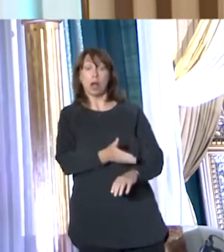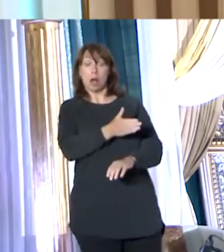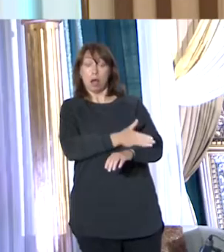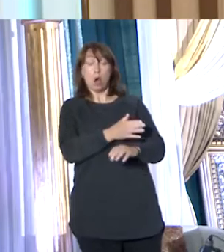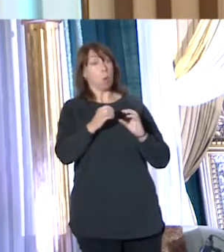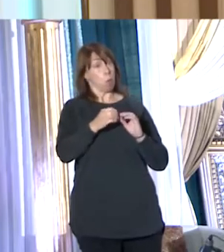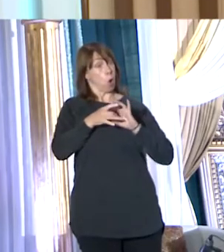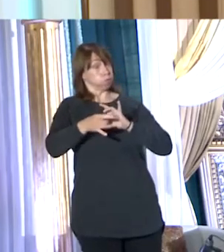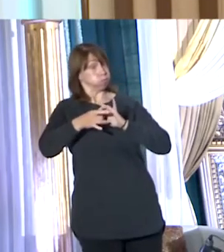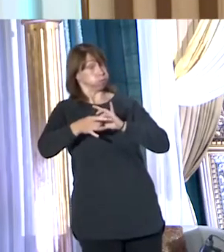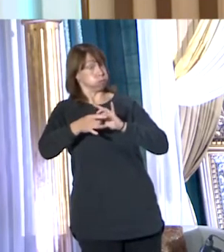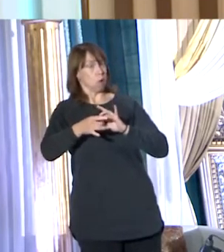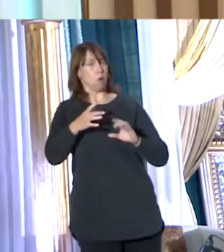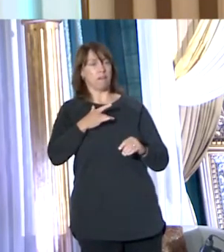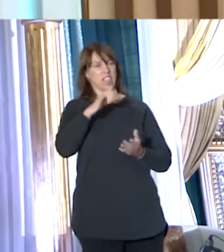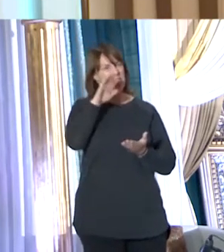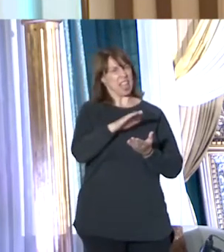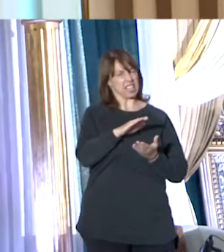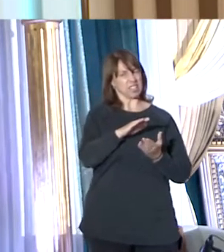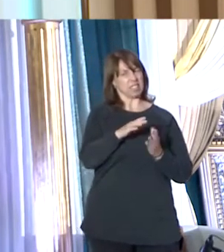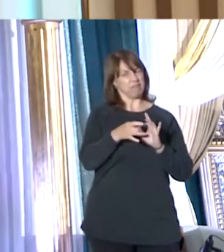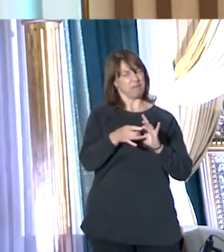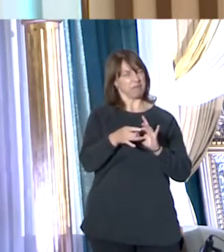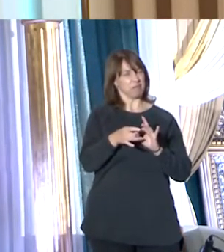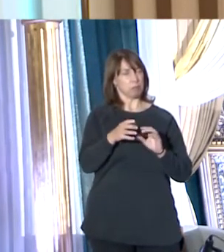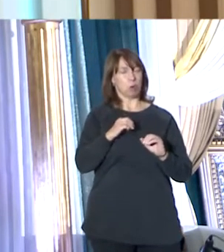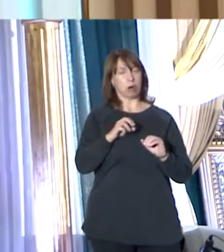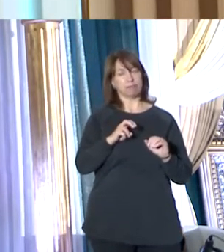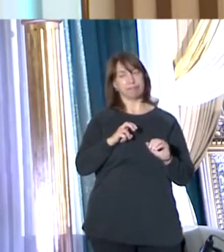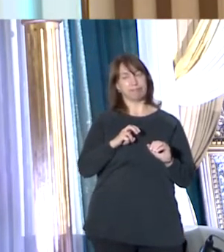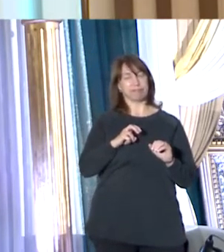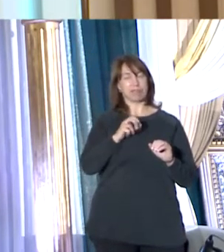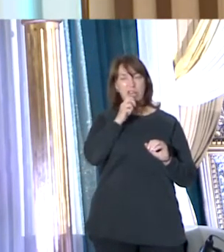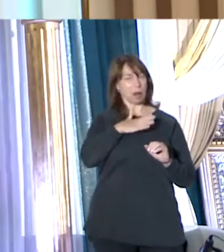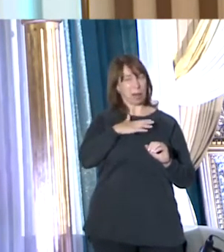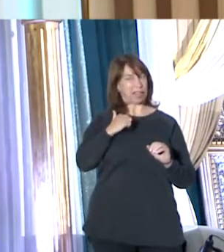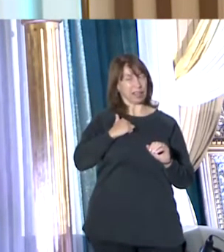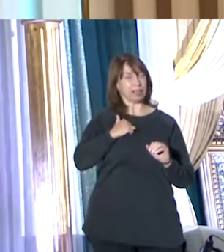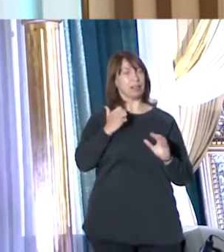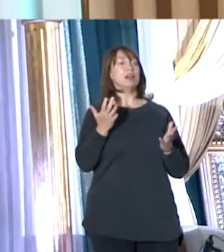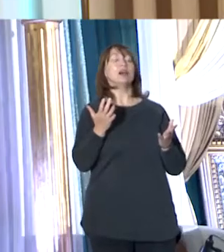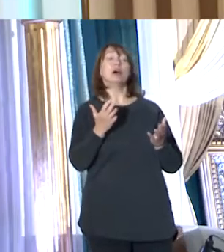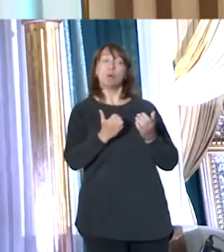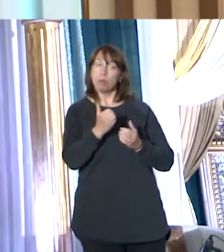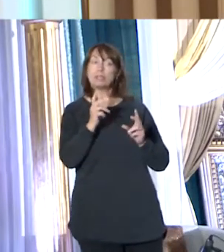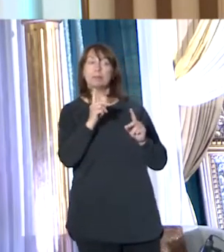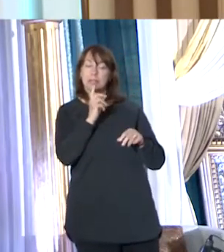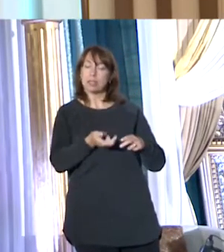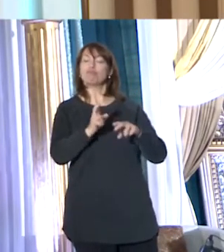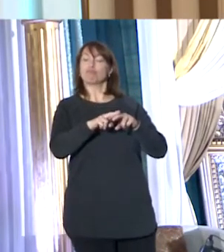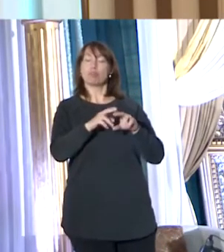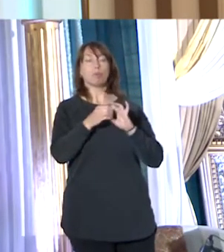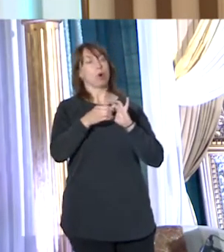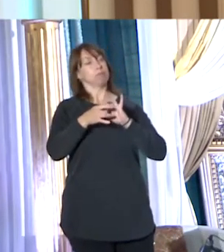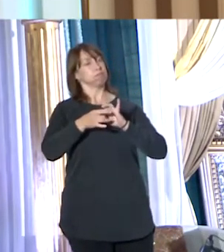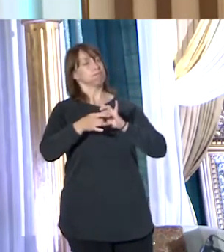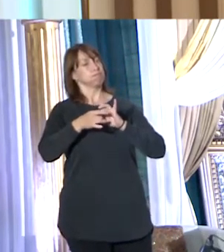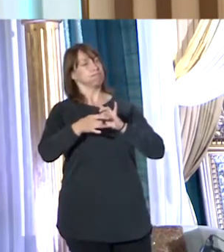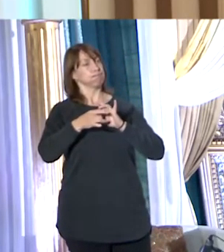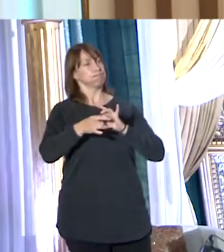past 5 years. And very few say that it has weakened. So that shows, I think, a very positive and striking